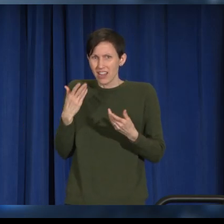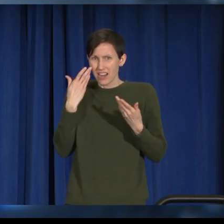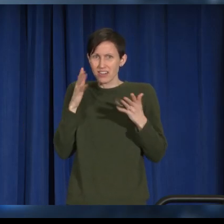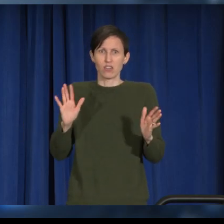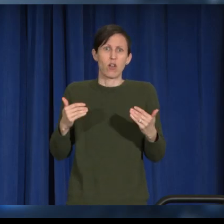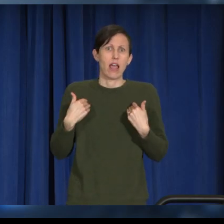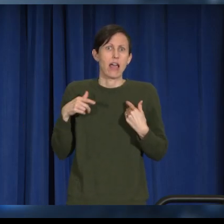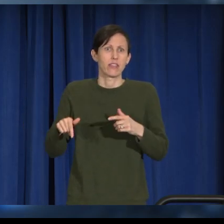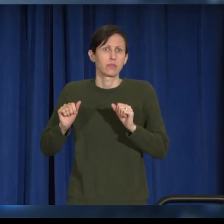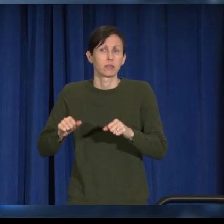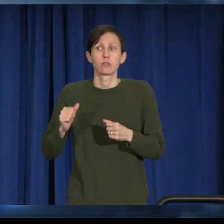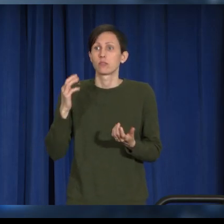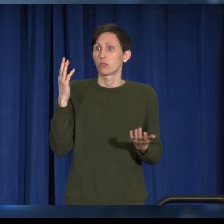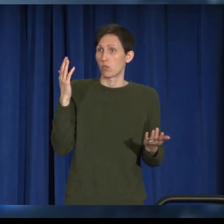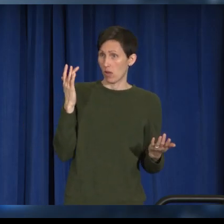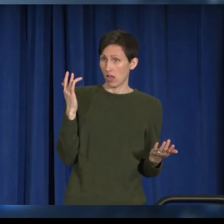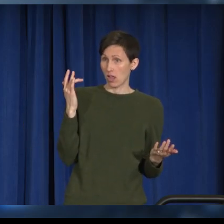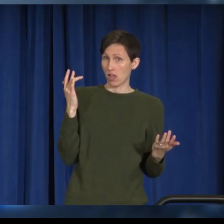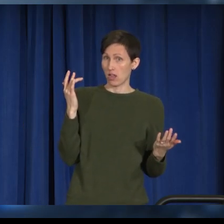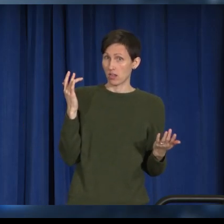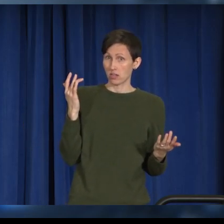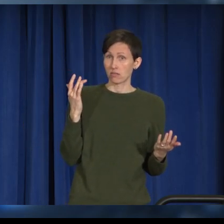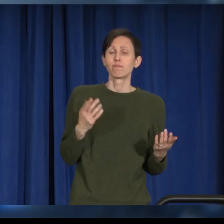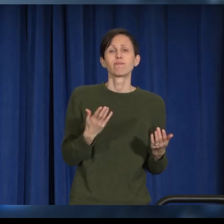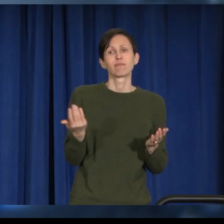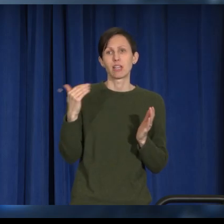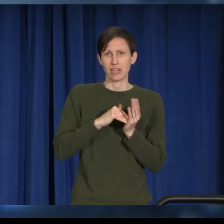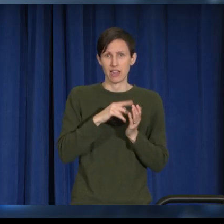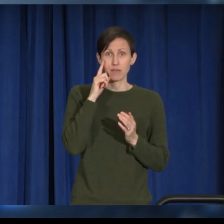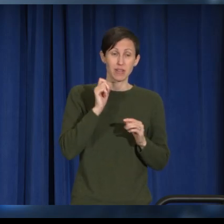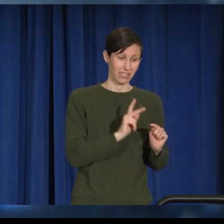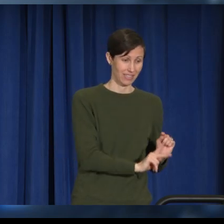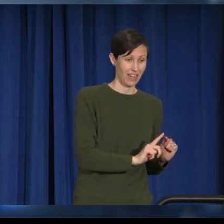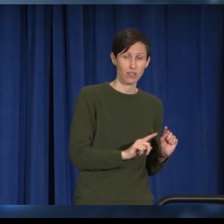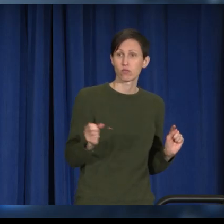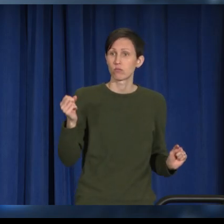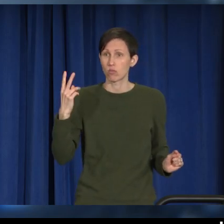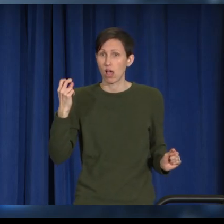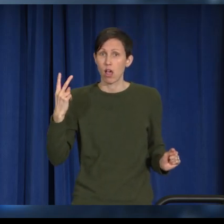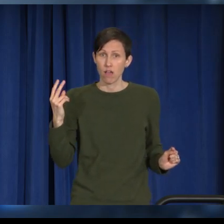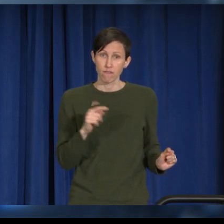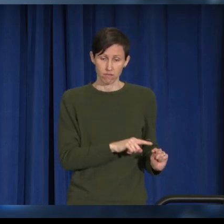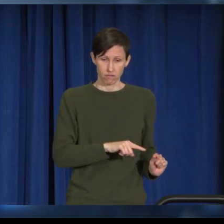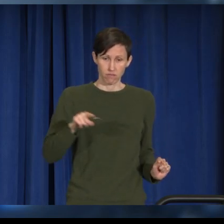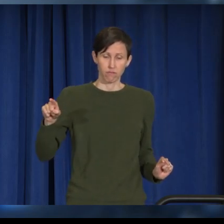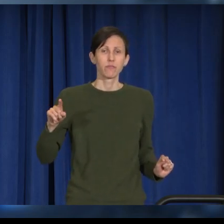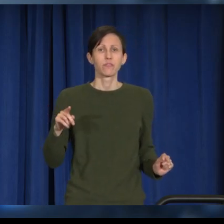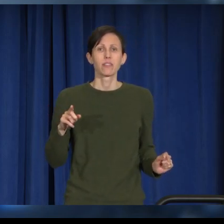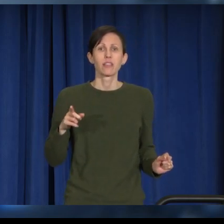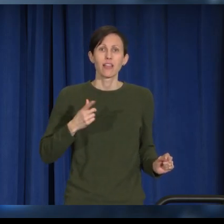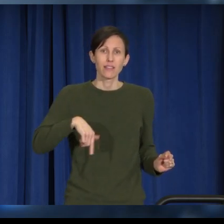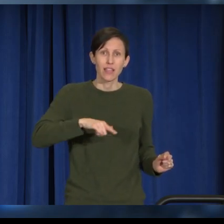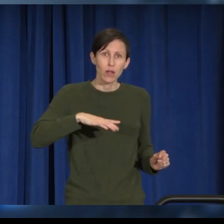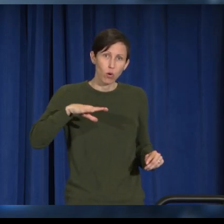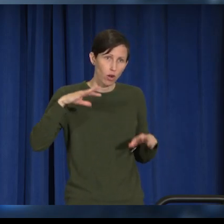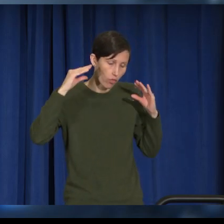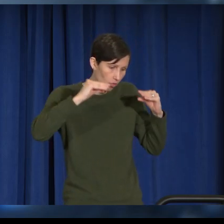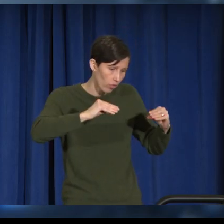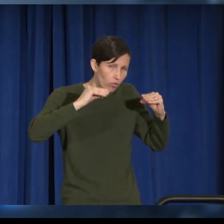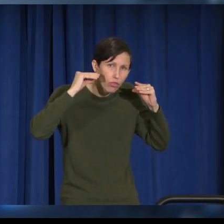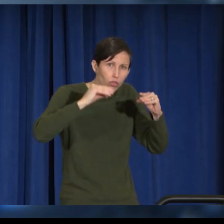had. And why? It's because at the K-12 level, they were being kind of reinforced with the notion